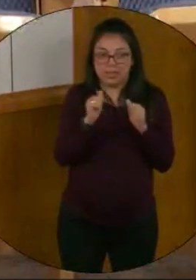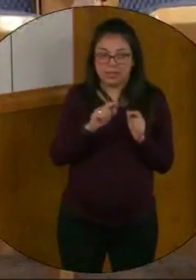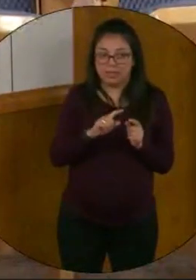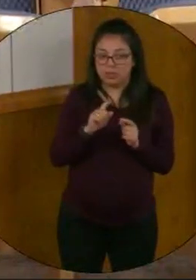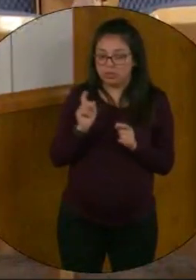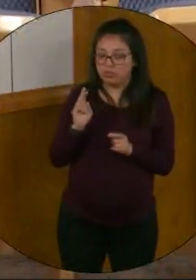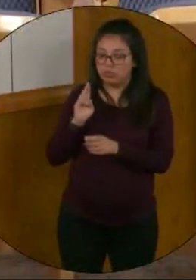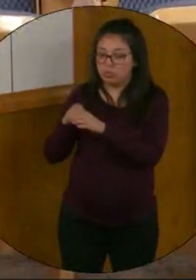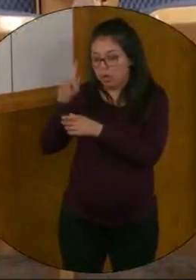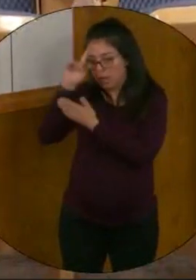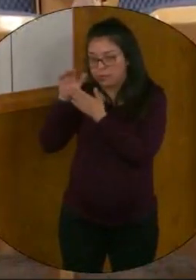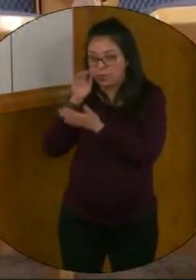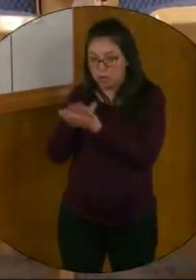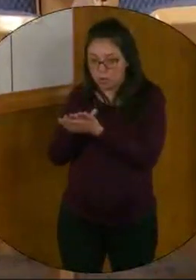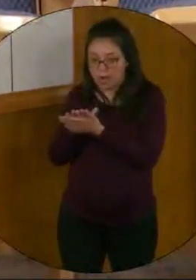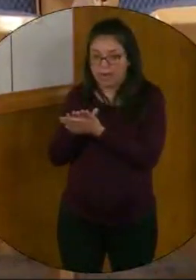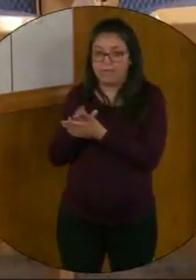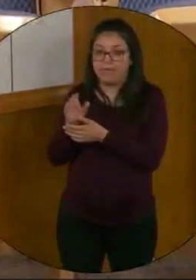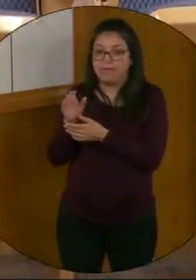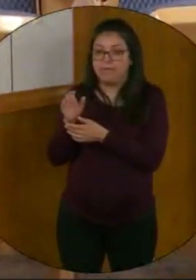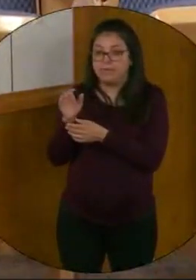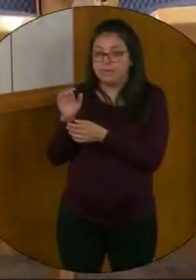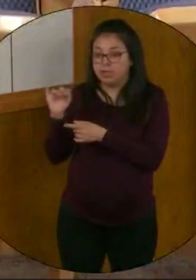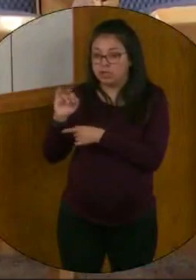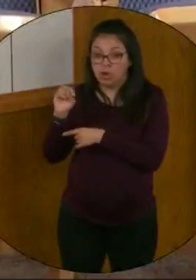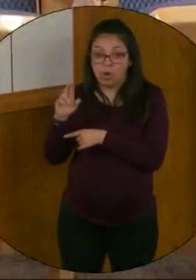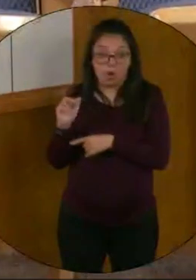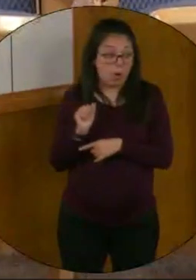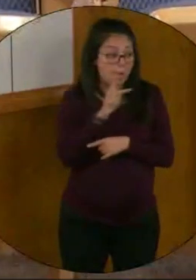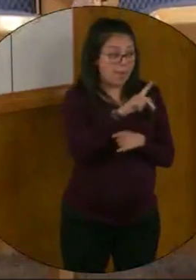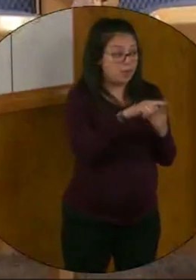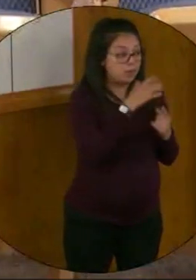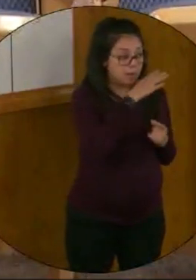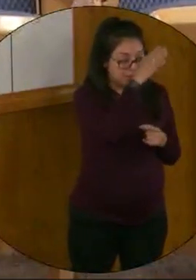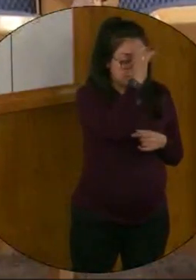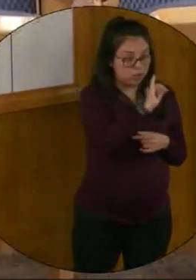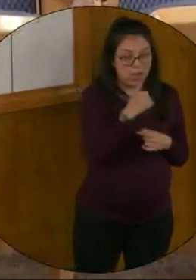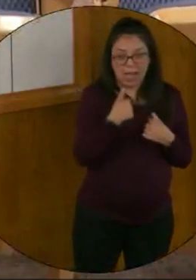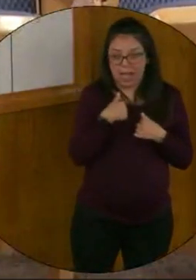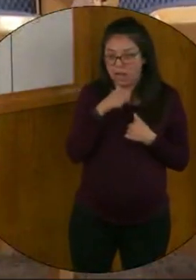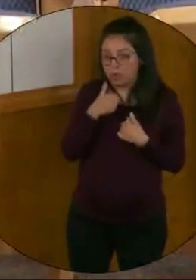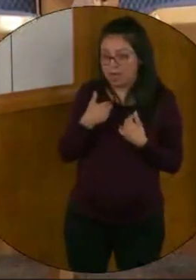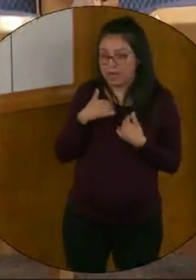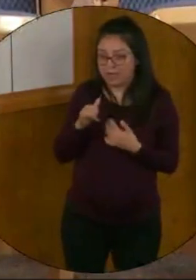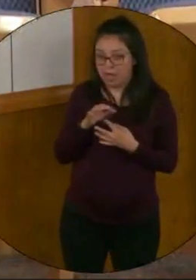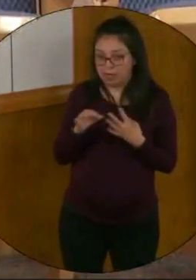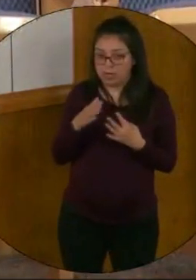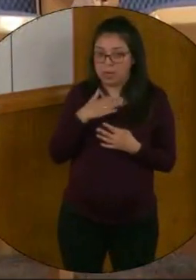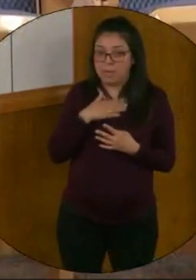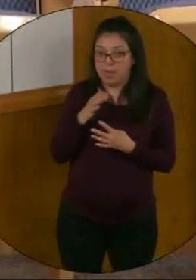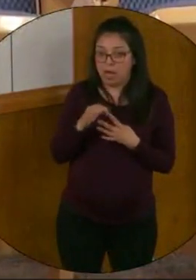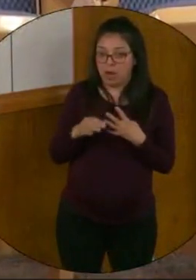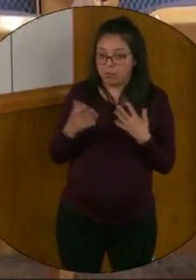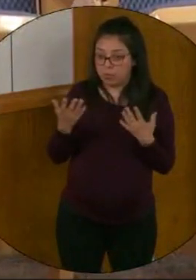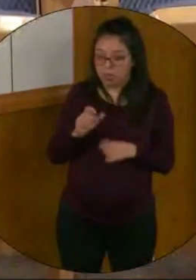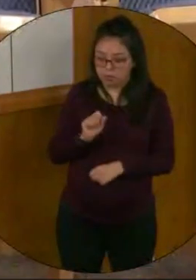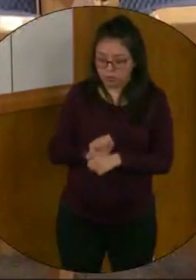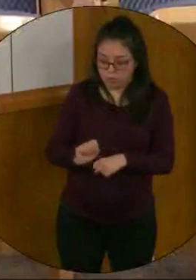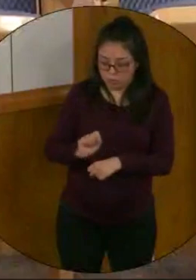spouse's insurance, to even return to their parents' insurance. I don't have that option. My option is to